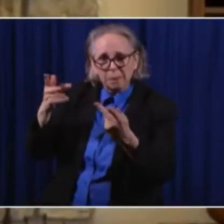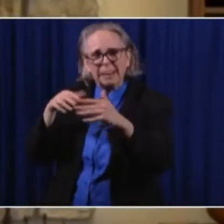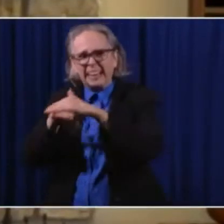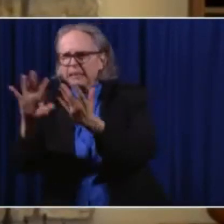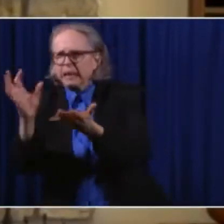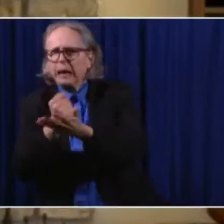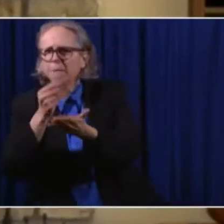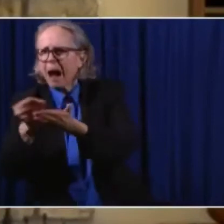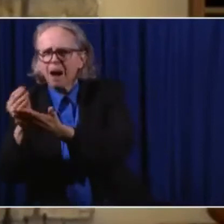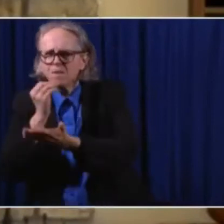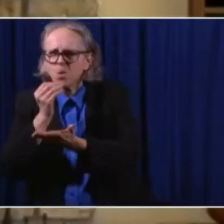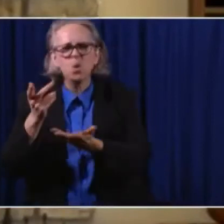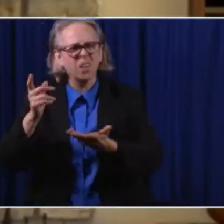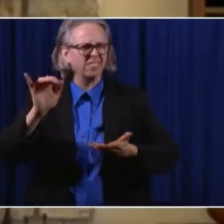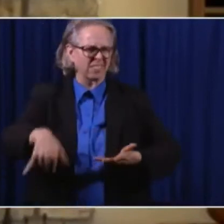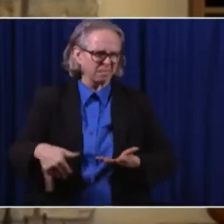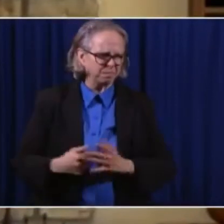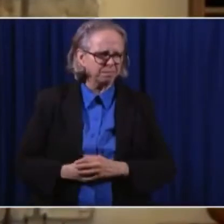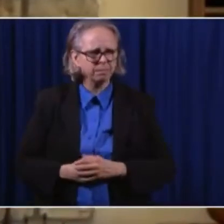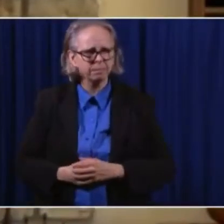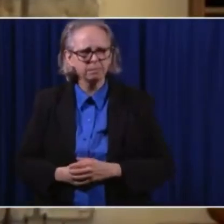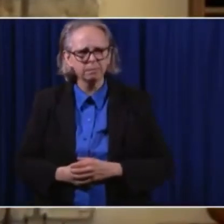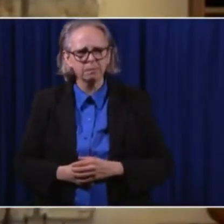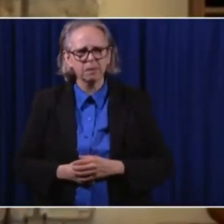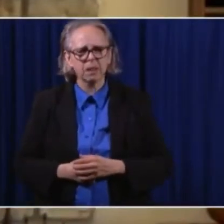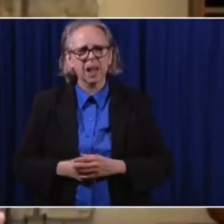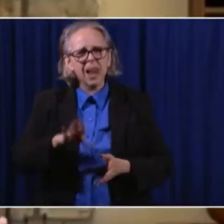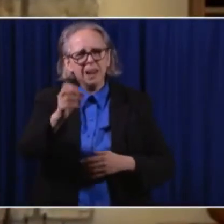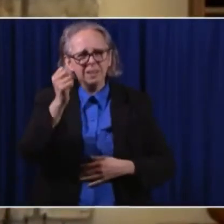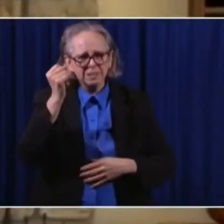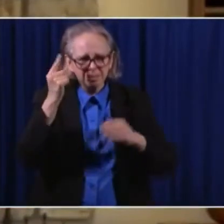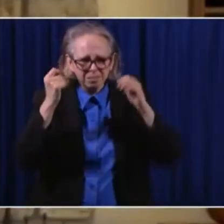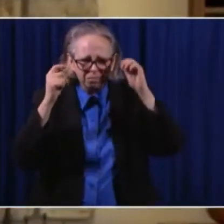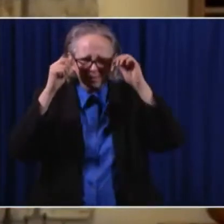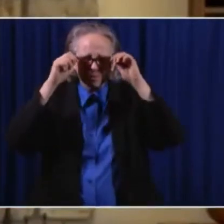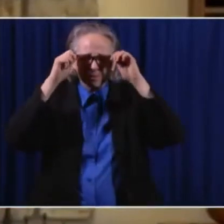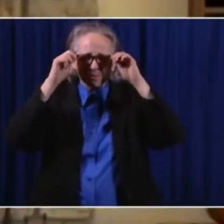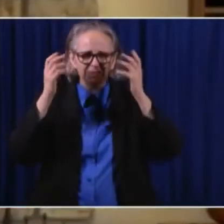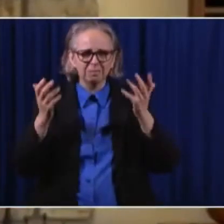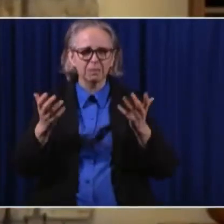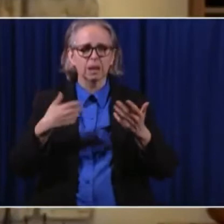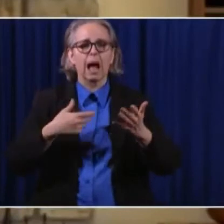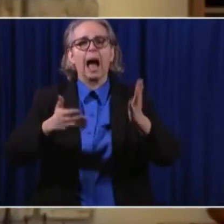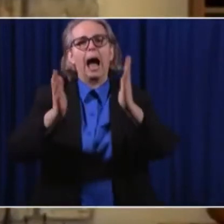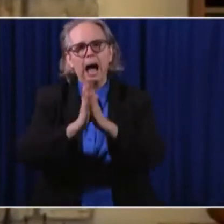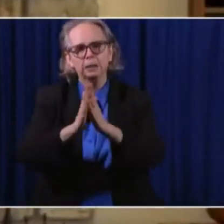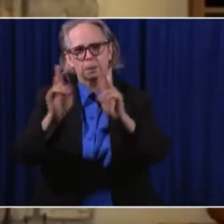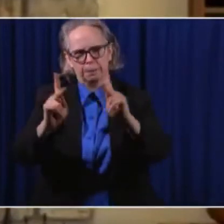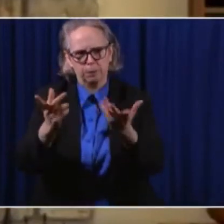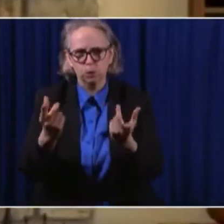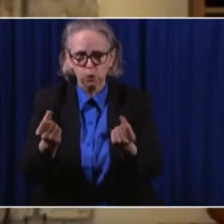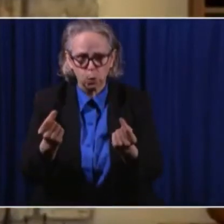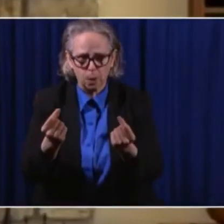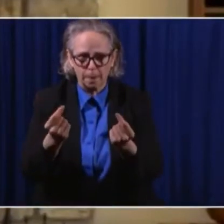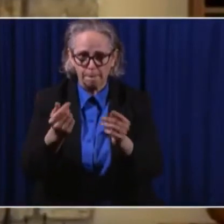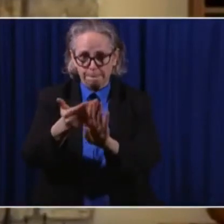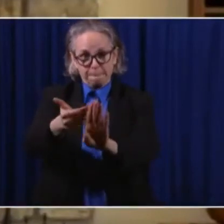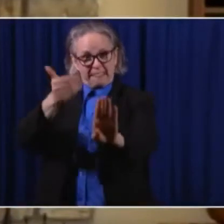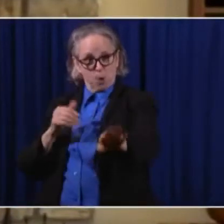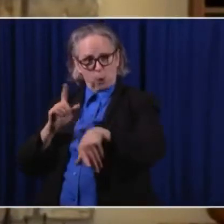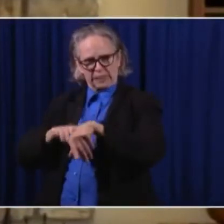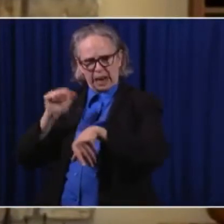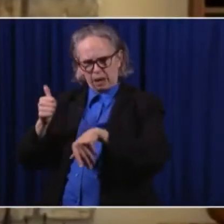So, this is, we want everybody home by 10 o'clock, but there's always emergencies, and there's